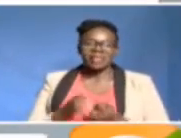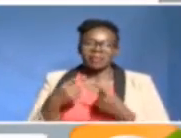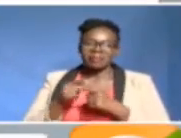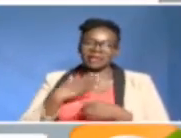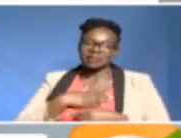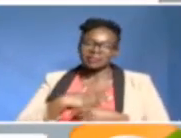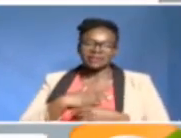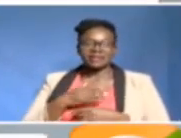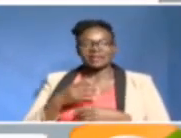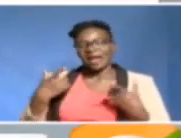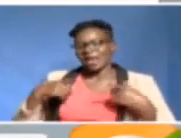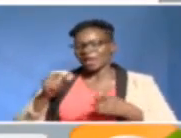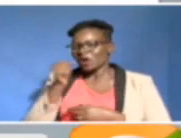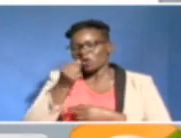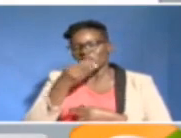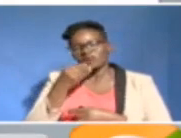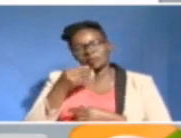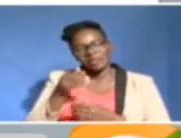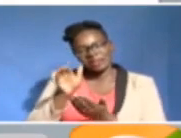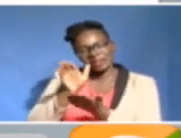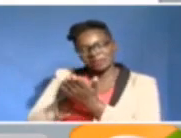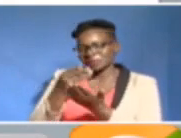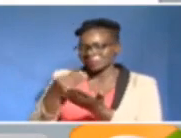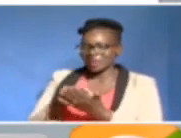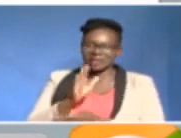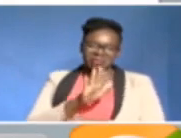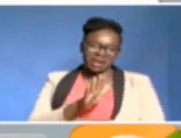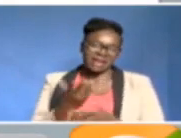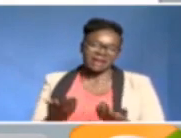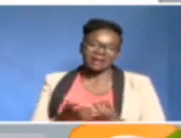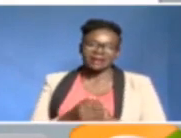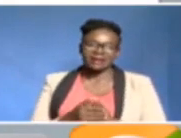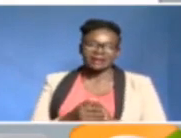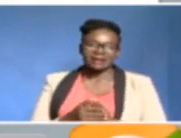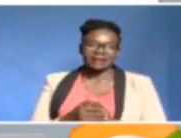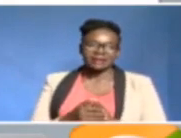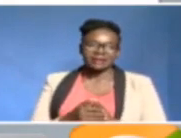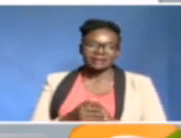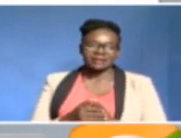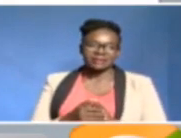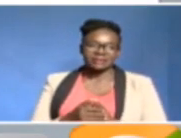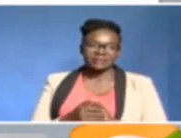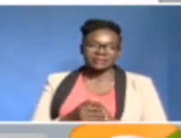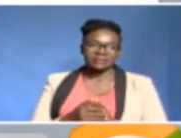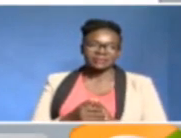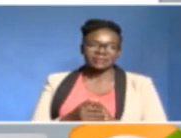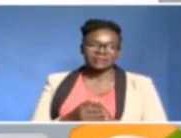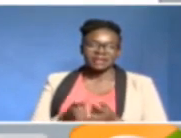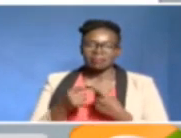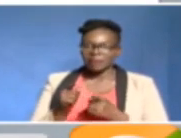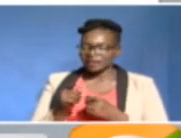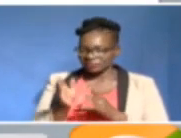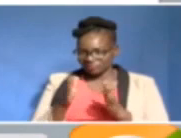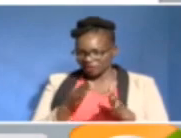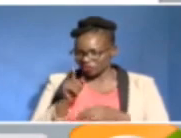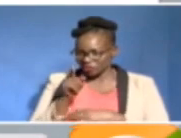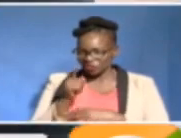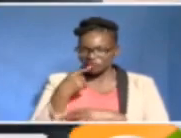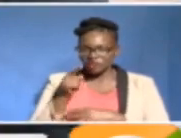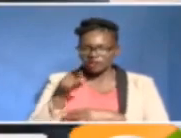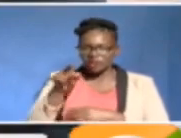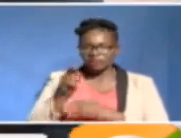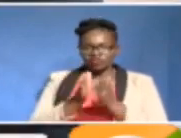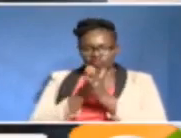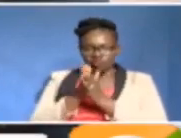money. But Glam Pam, in terms of, because you mentioned you're a motivational speaker. Yeah. And so wanting to mentor the